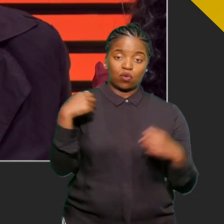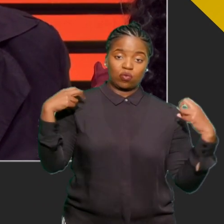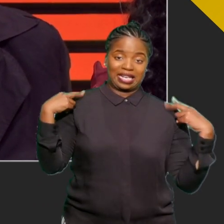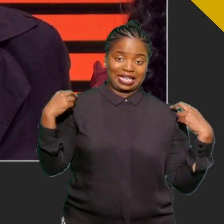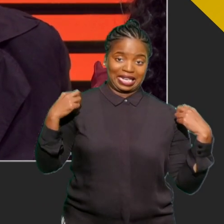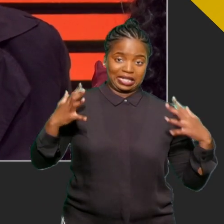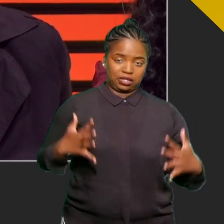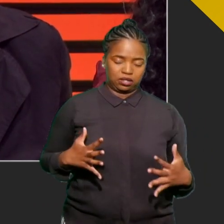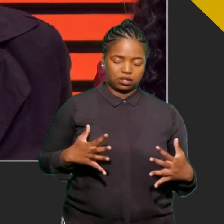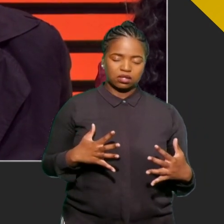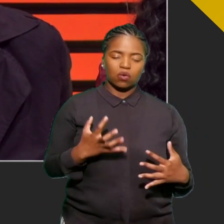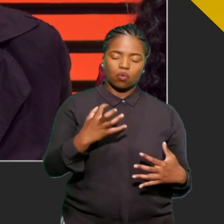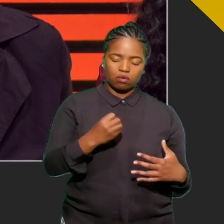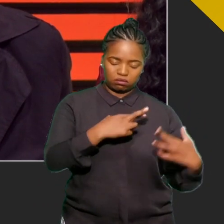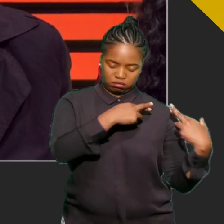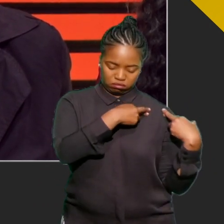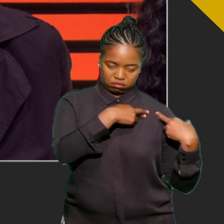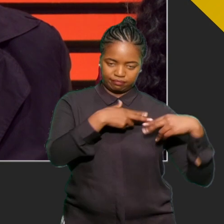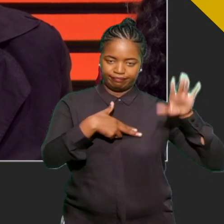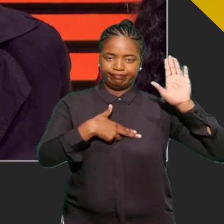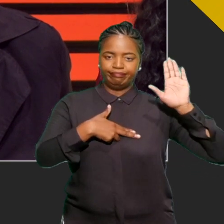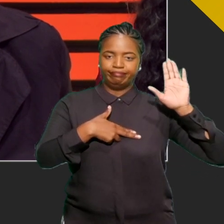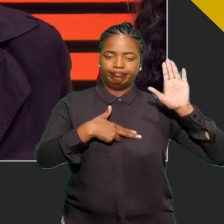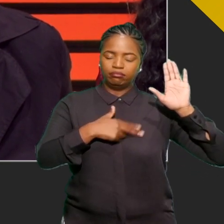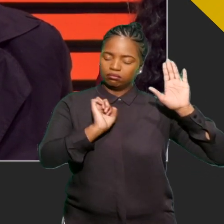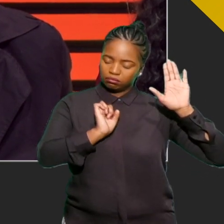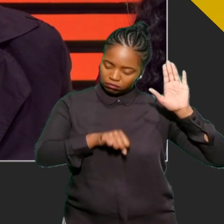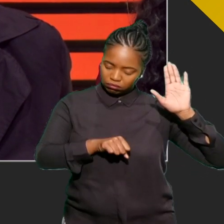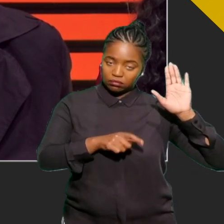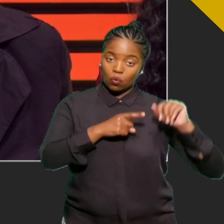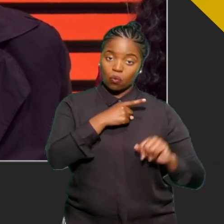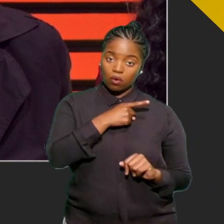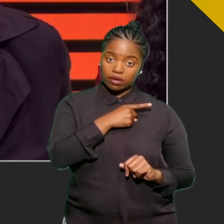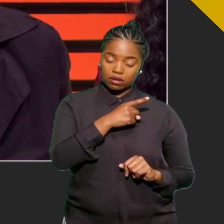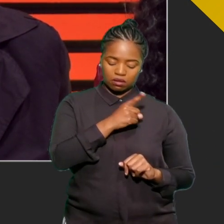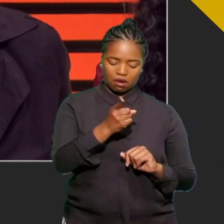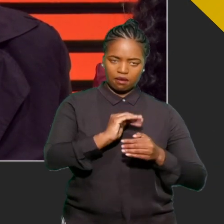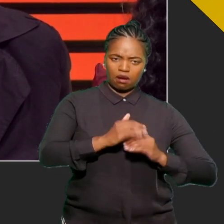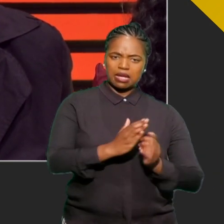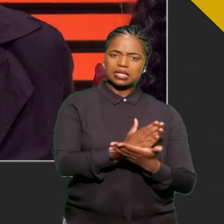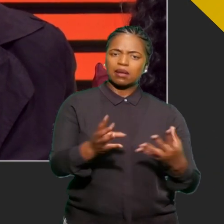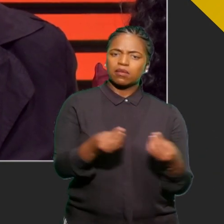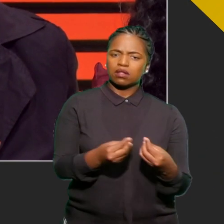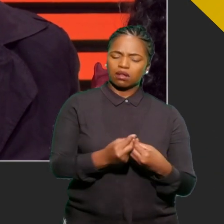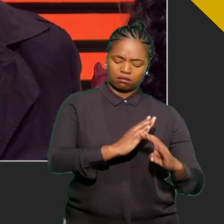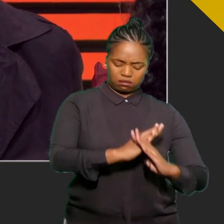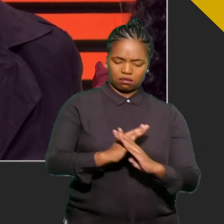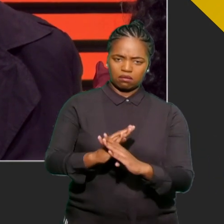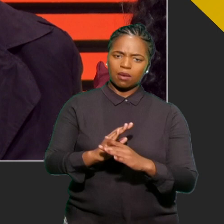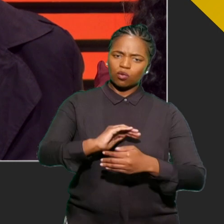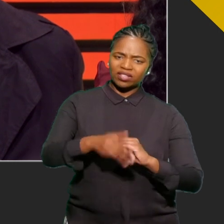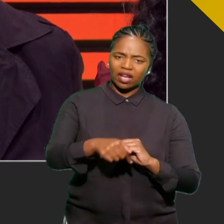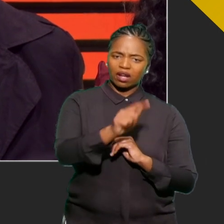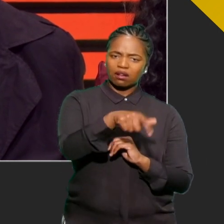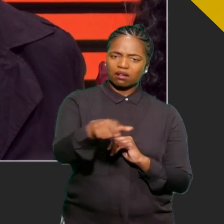have an oath that you have to live by. You have to prevent certain things from happening. You have to protect the patient.